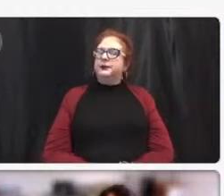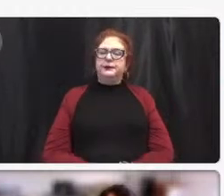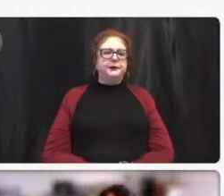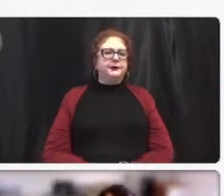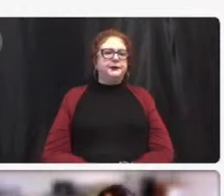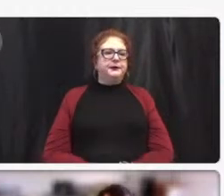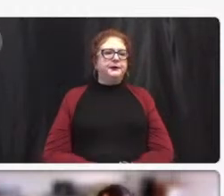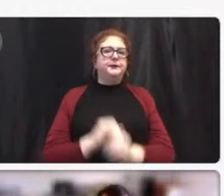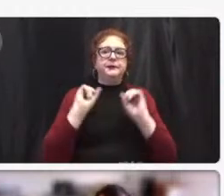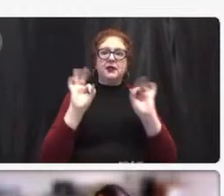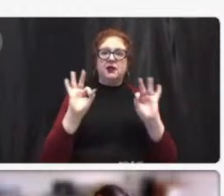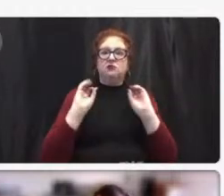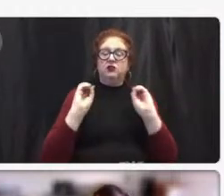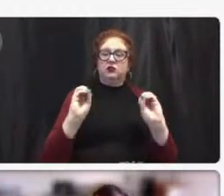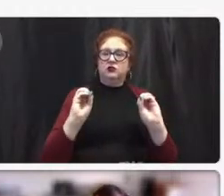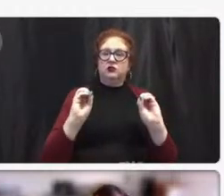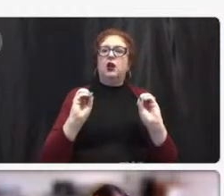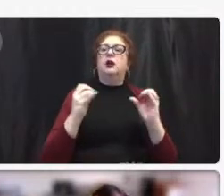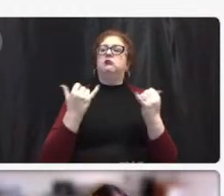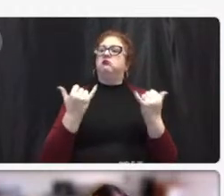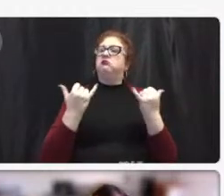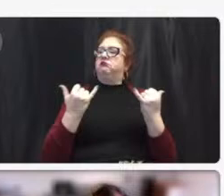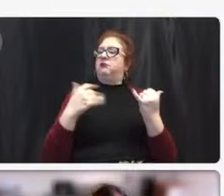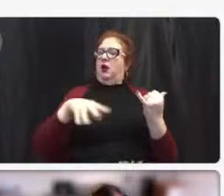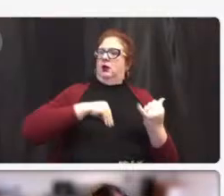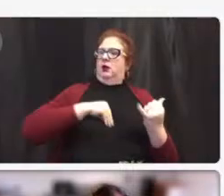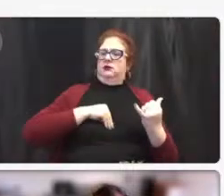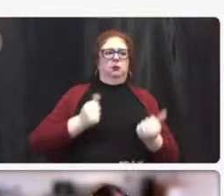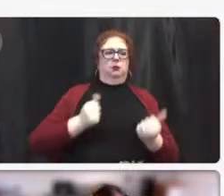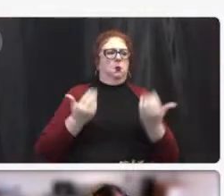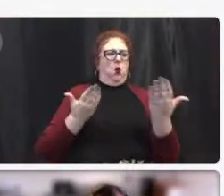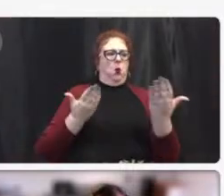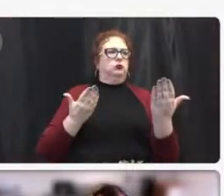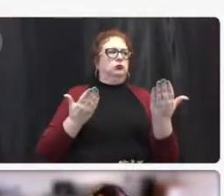If not, I will entertain a motion.